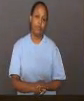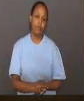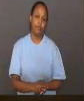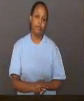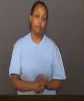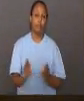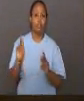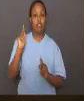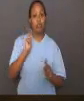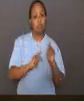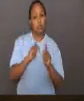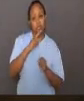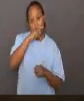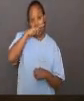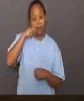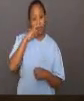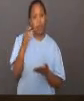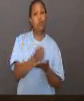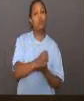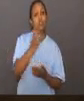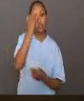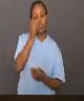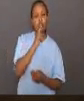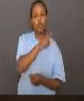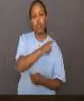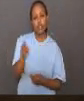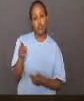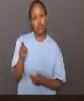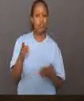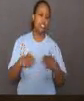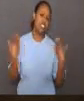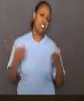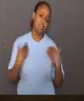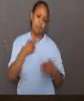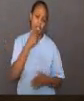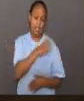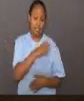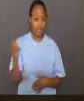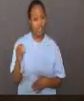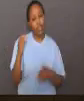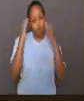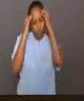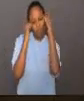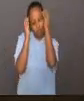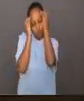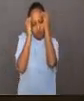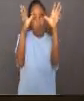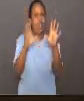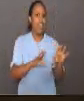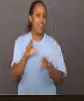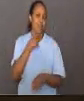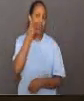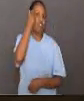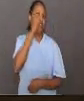People take drugs because they think that it will be fun or that it will give them